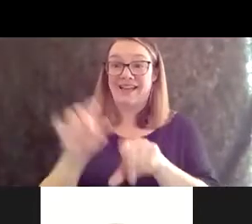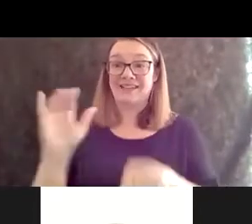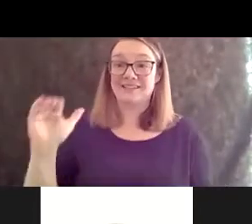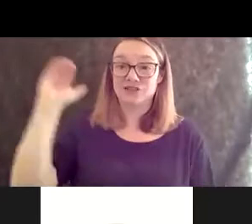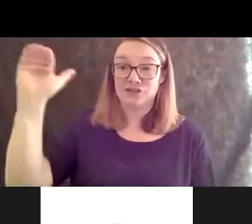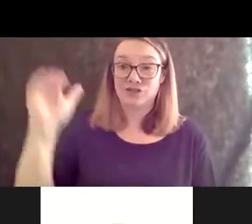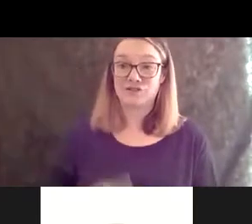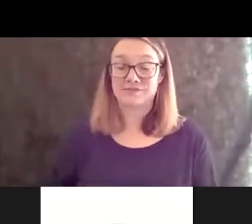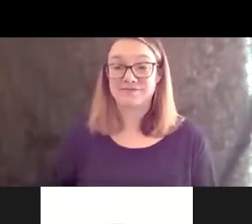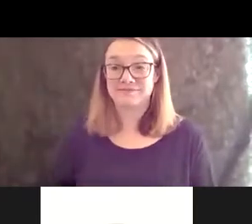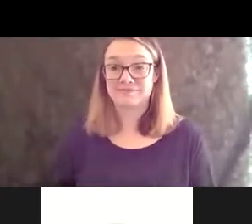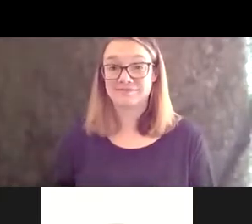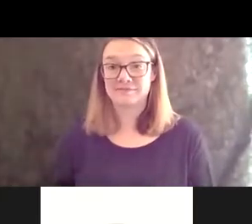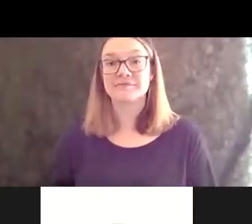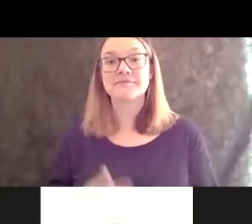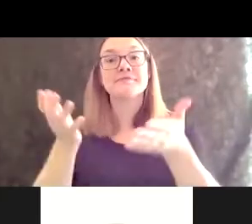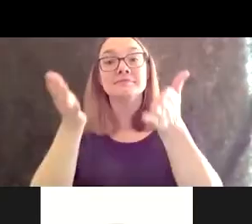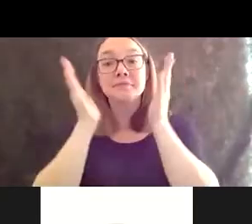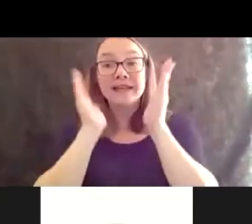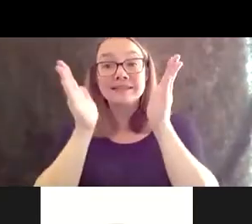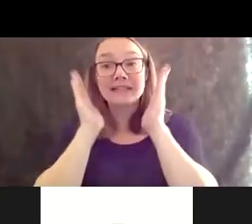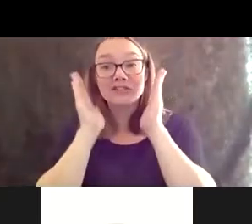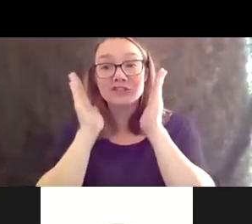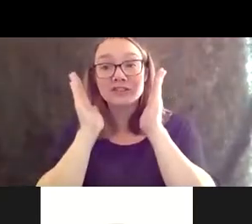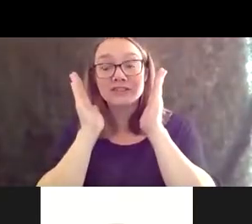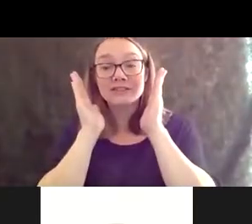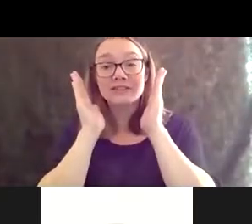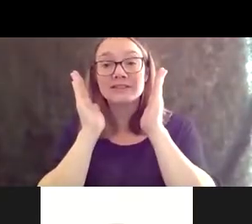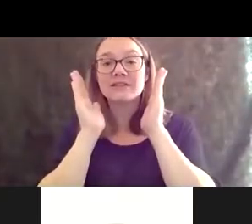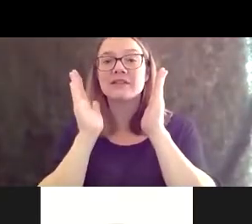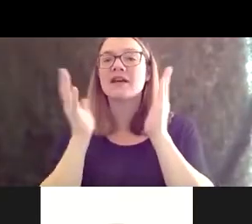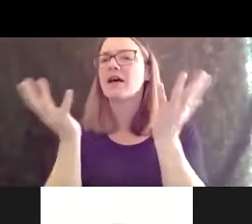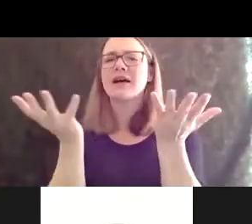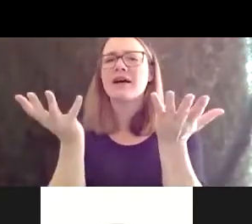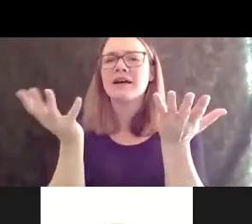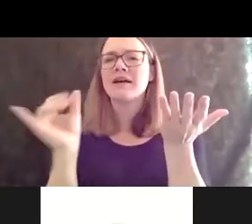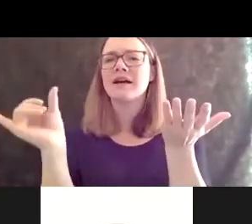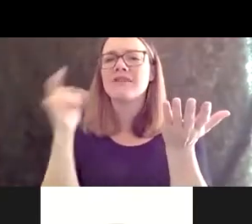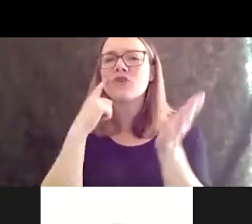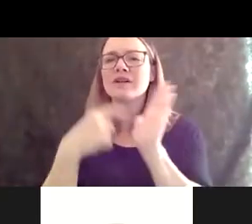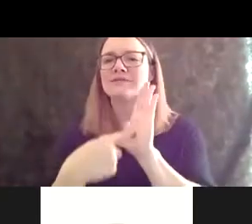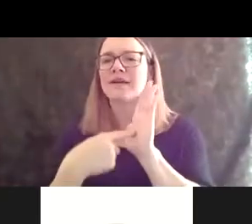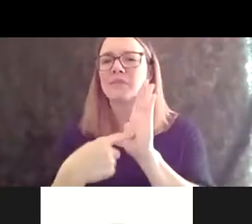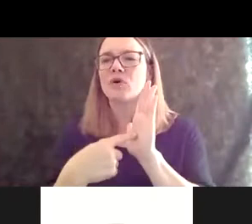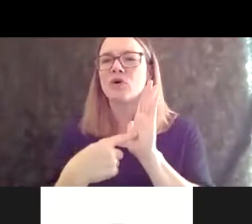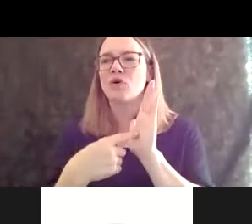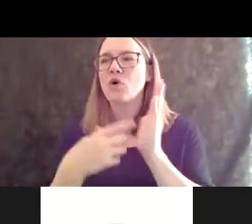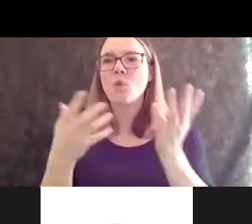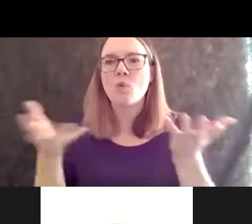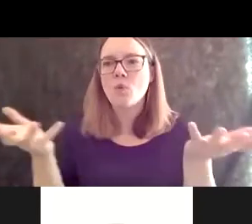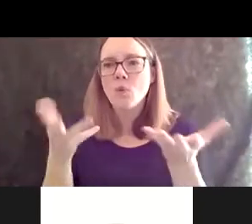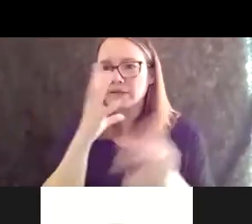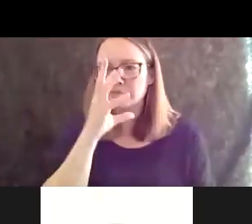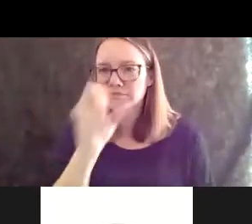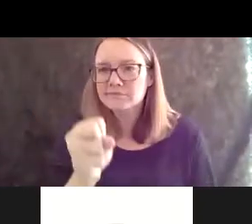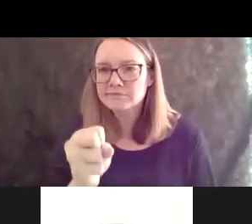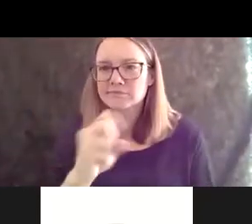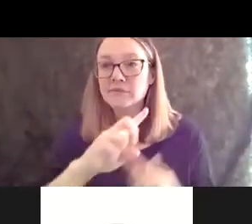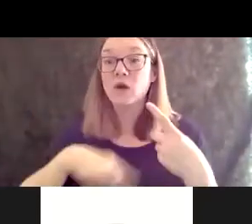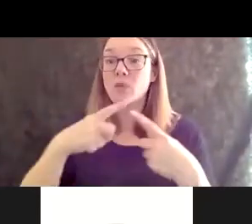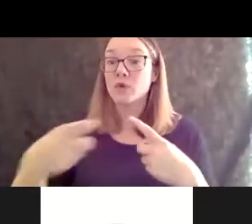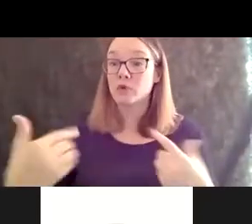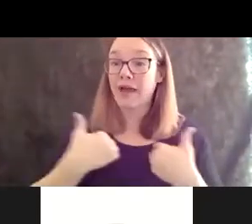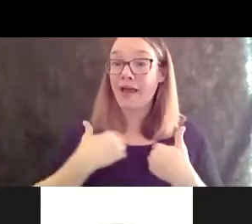Let's see, pay attention. So what piques your interest? What do you find yourself doing when you have free